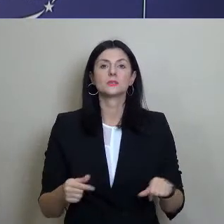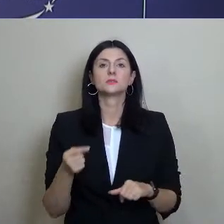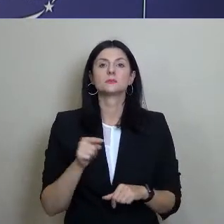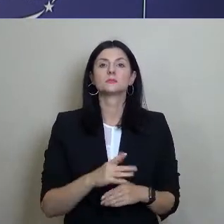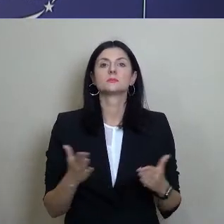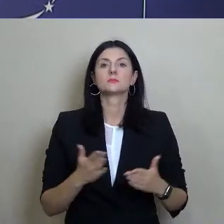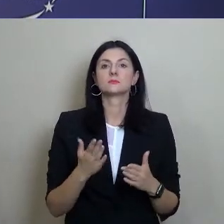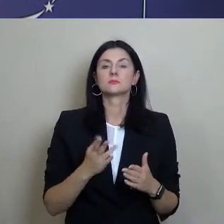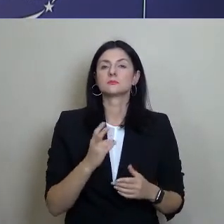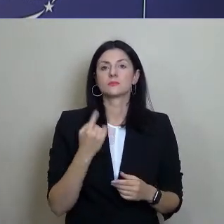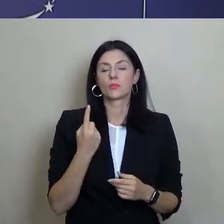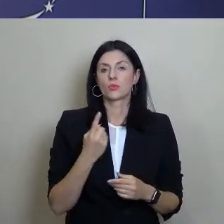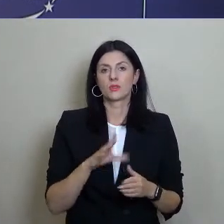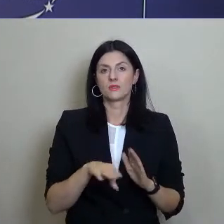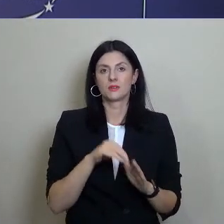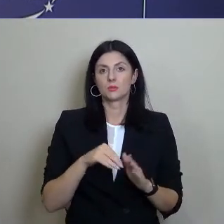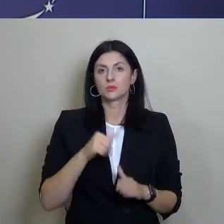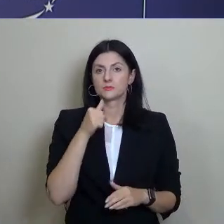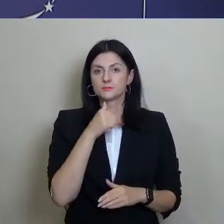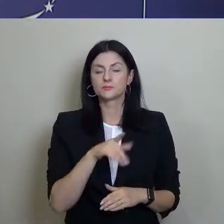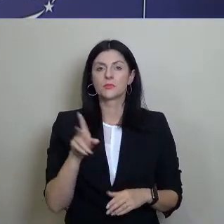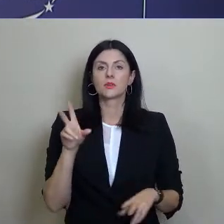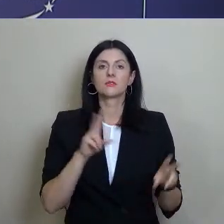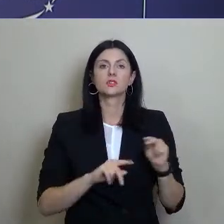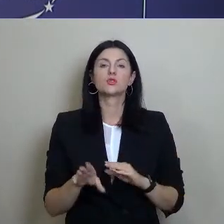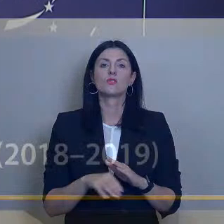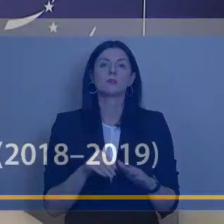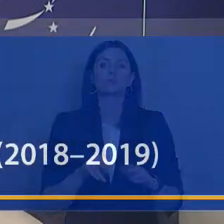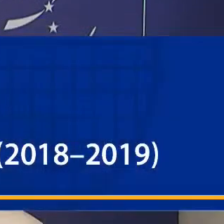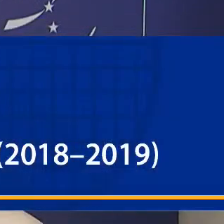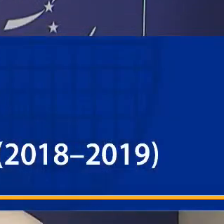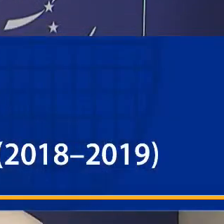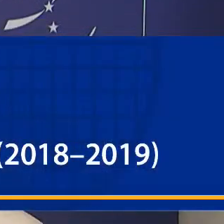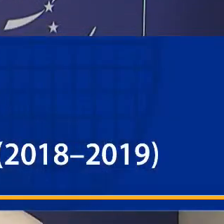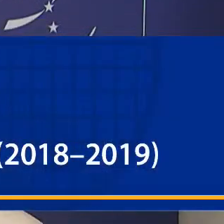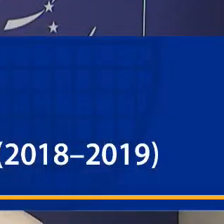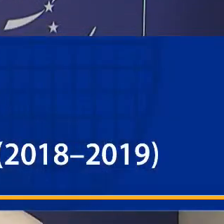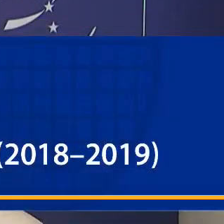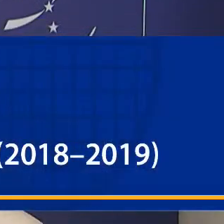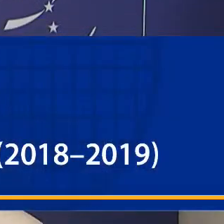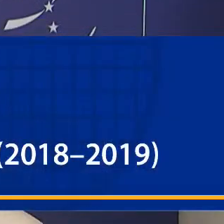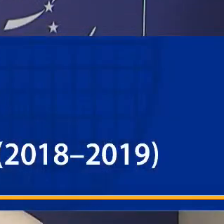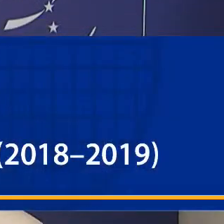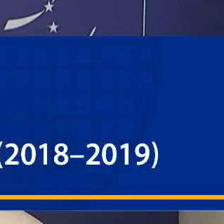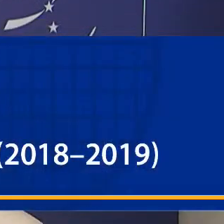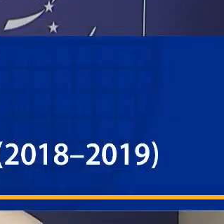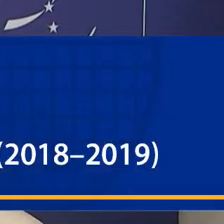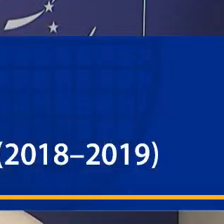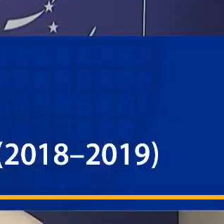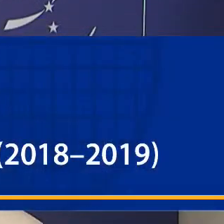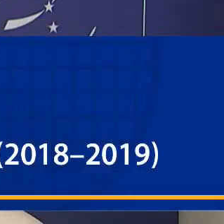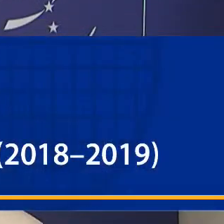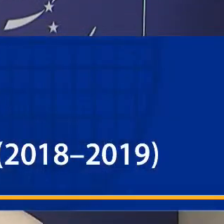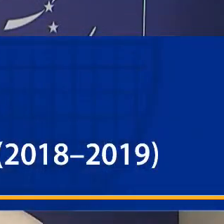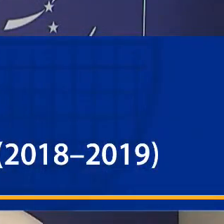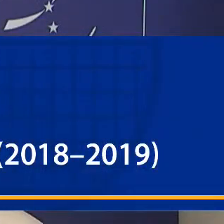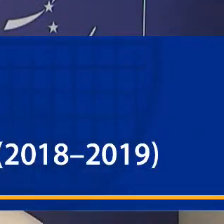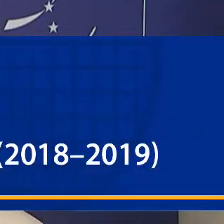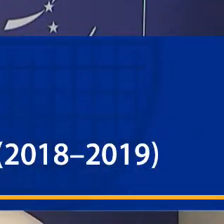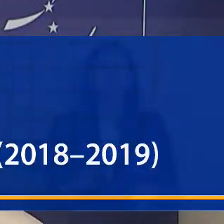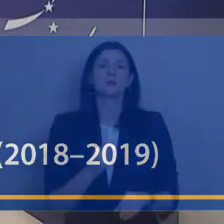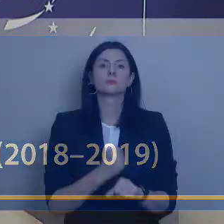members of the commission believe that despite the change of the system, election rule stays the